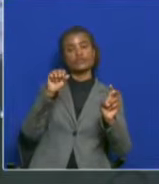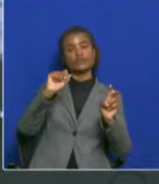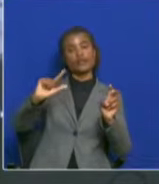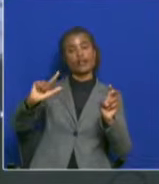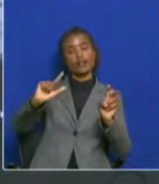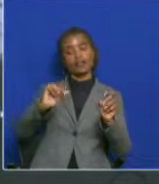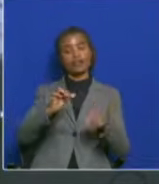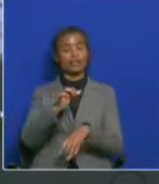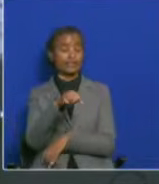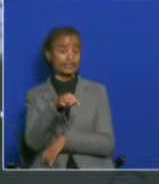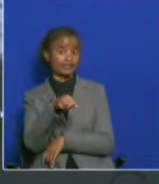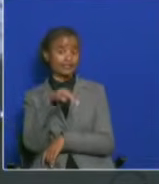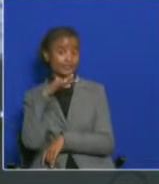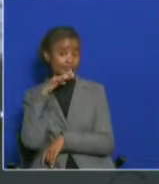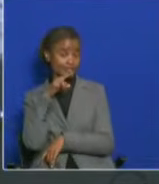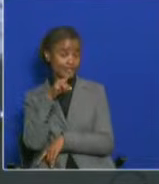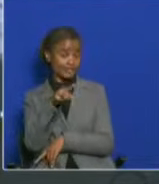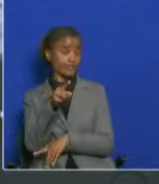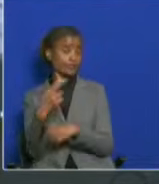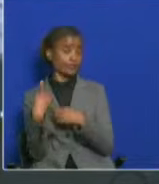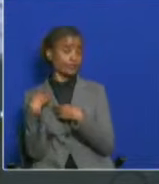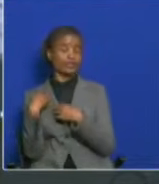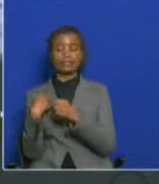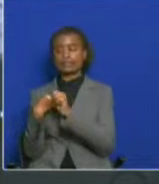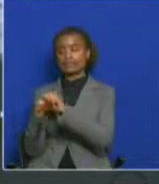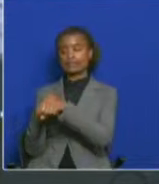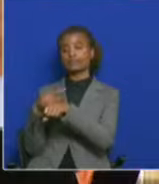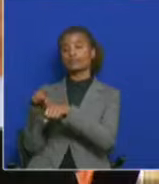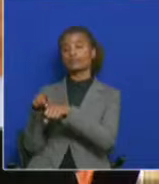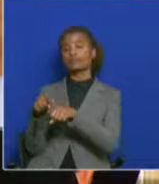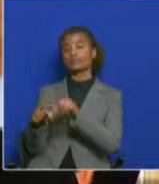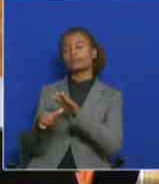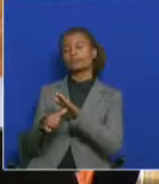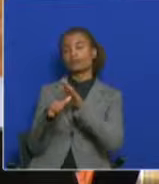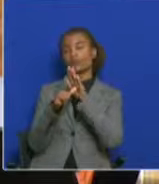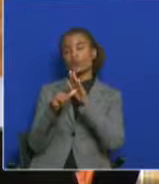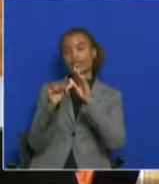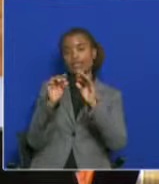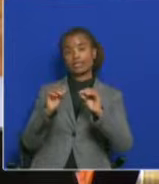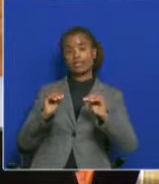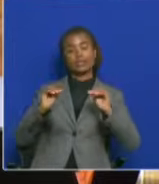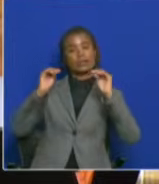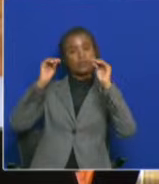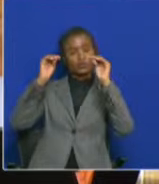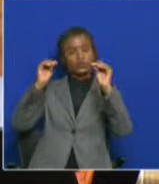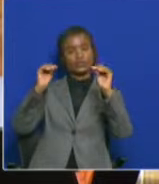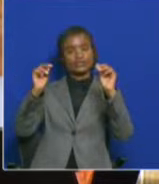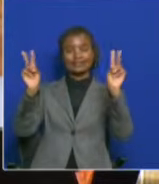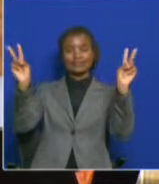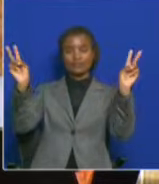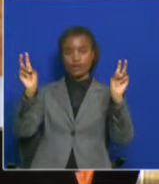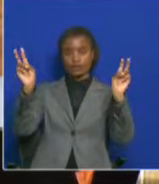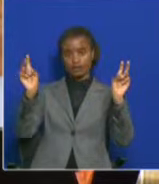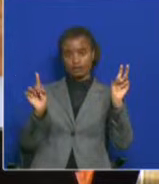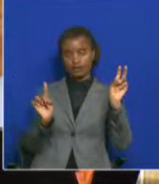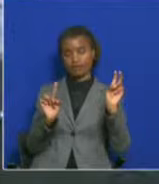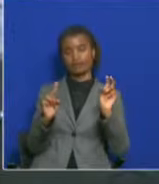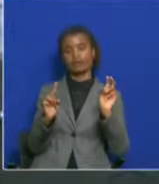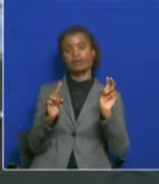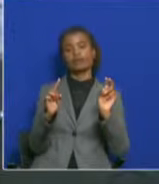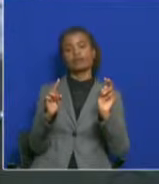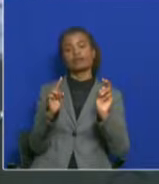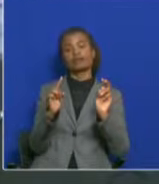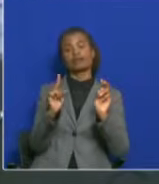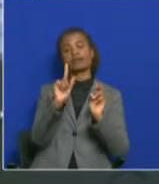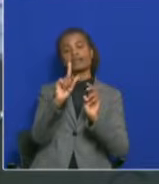rank, yes. Because it Yes. is relevant to the other stream we are dealing with. Yes, so he was given the rank of Lieutenant General. In fact,